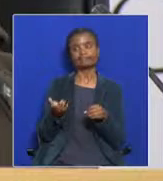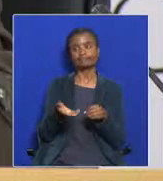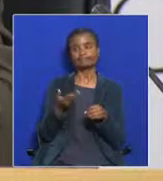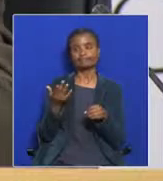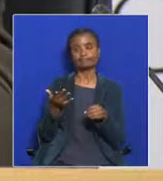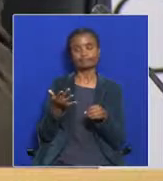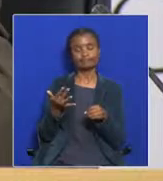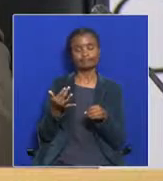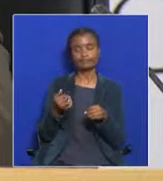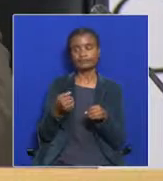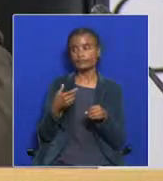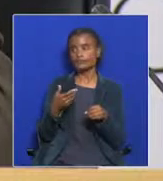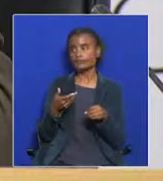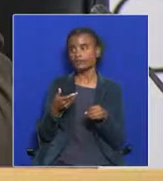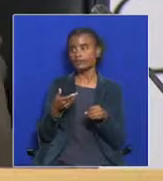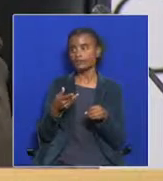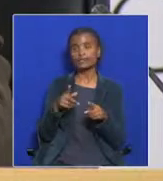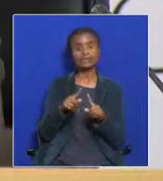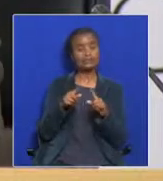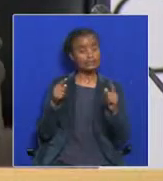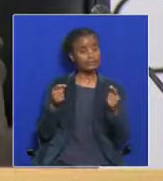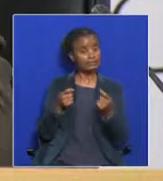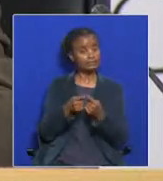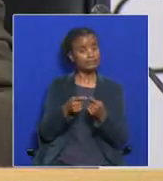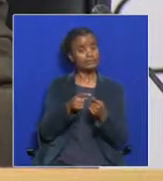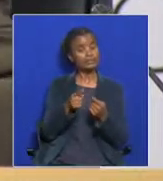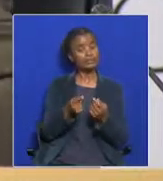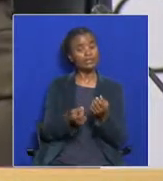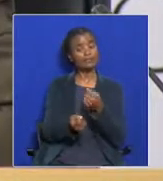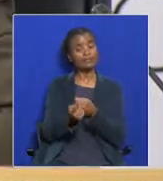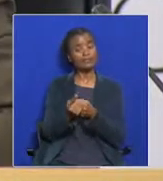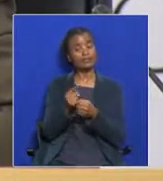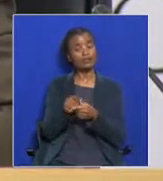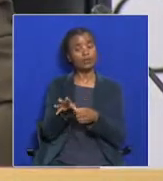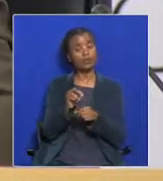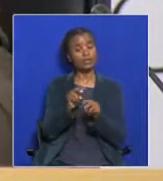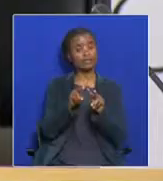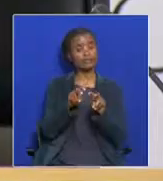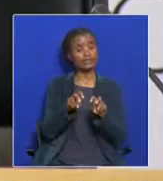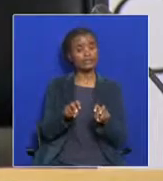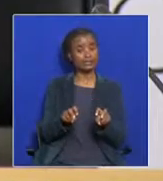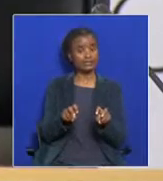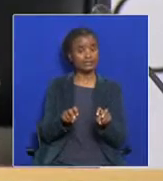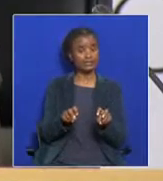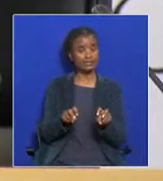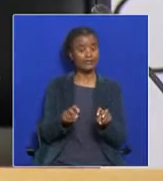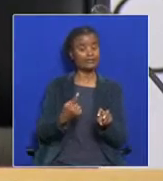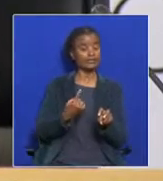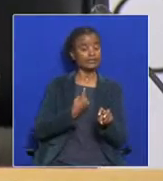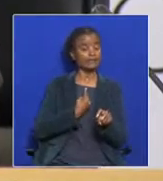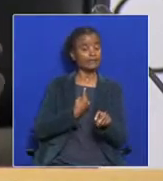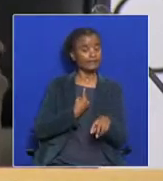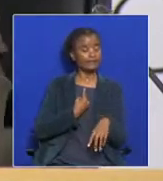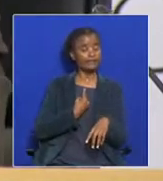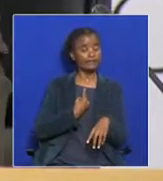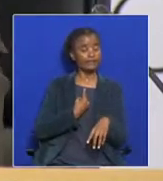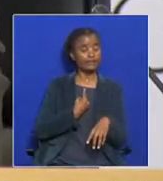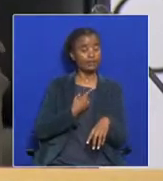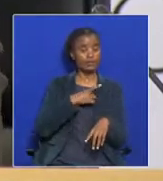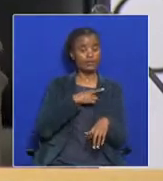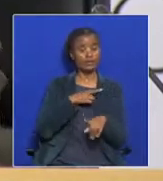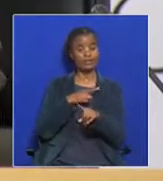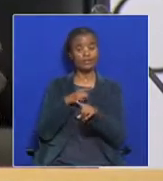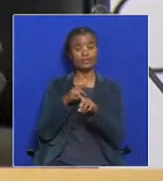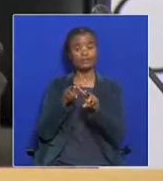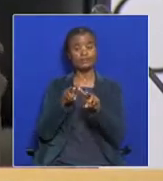the theme that runs throughout this entire investigation directed towards myself. Shoddy investigation, statements that are